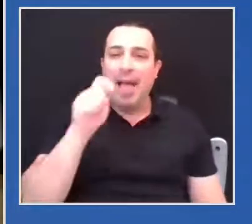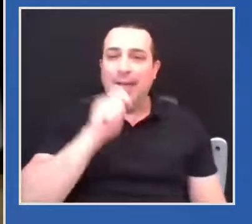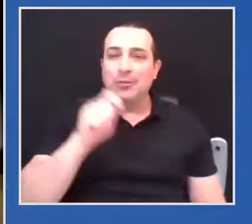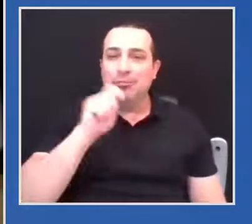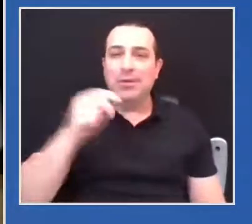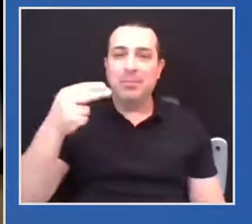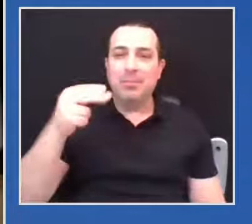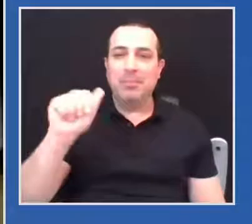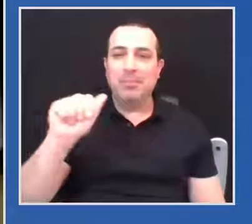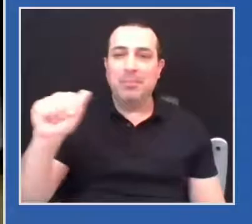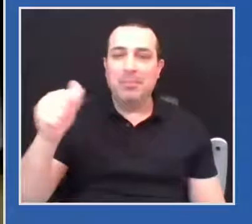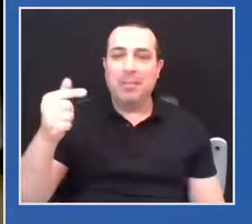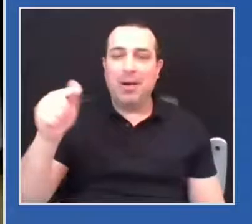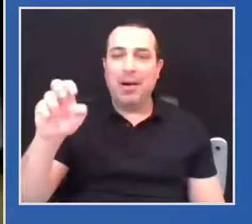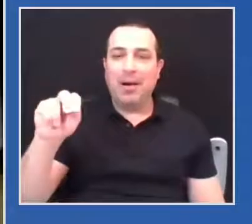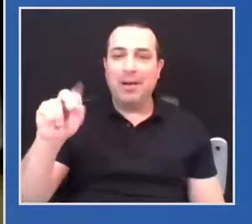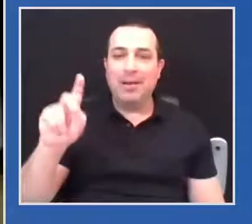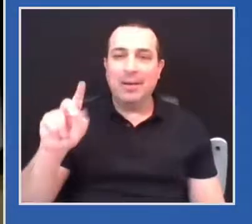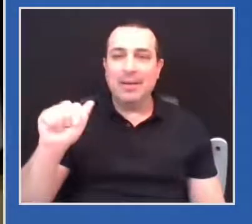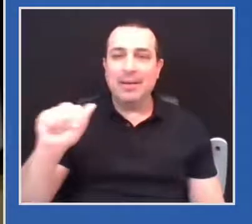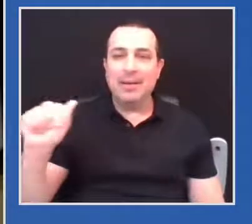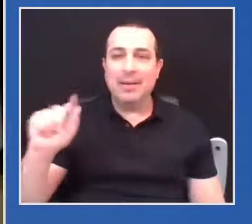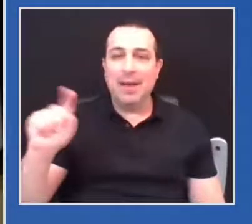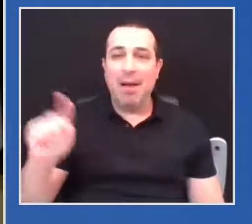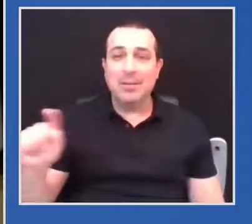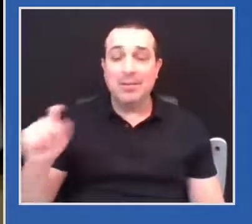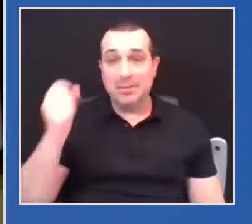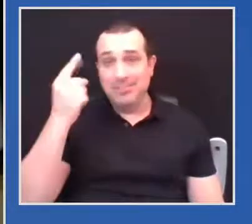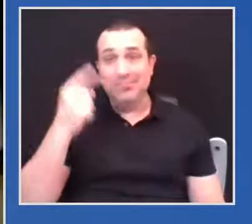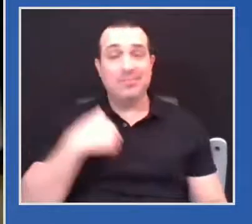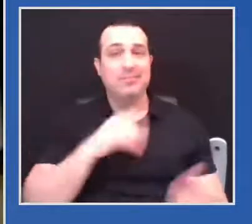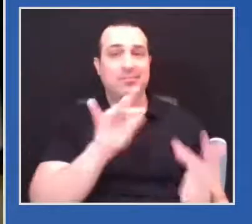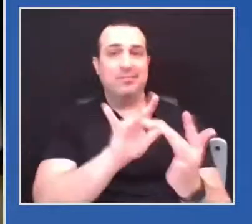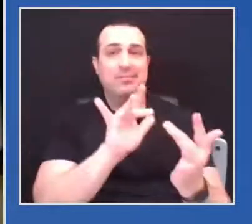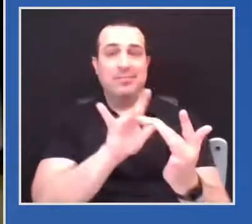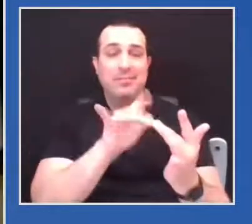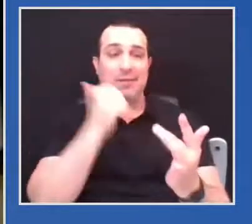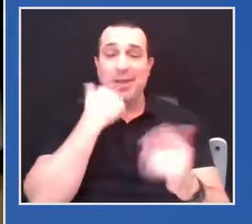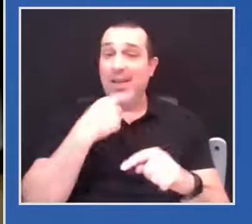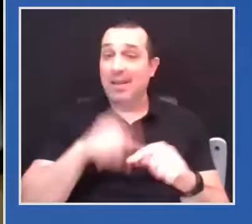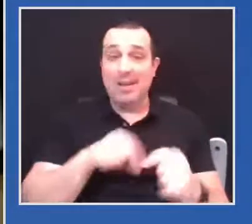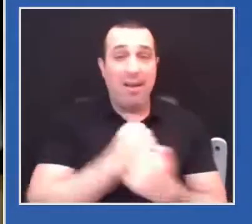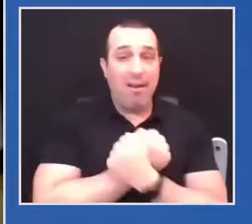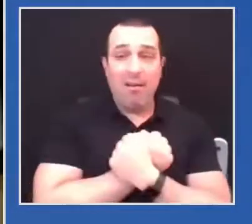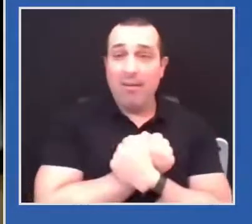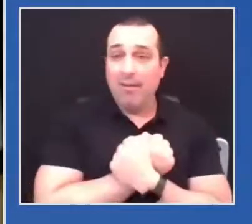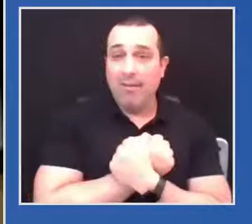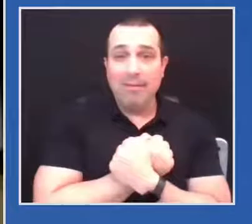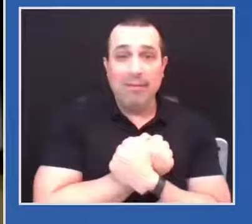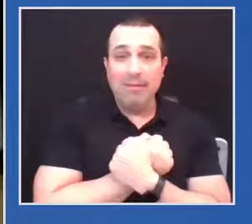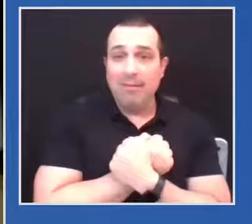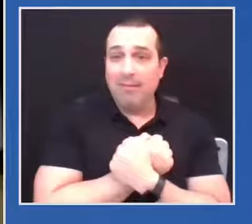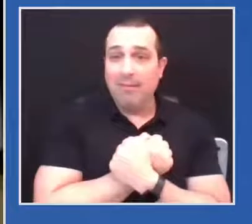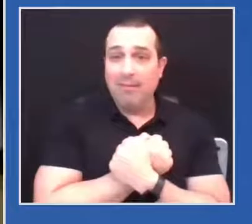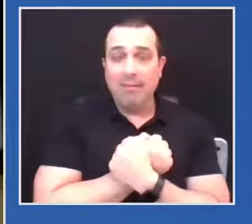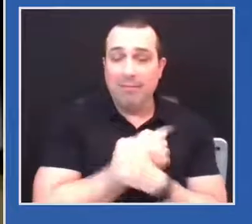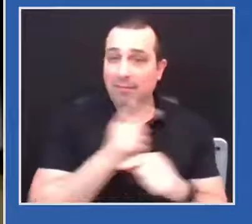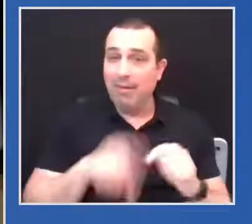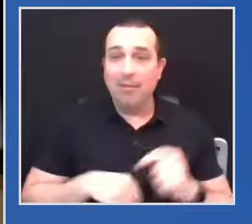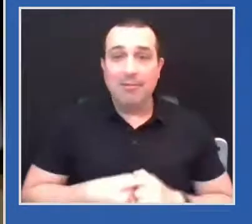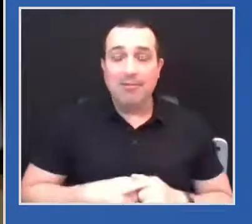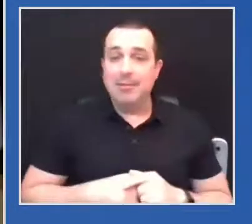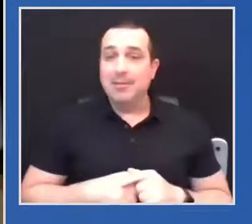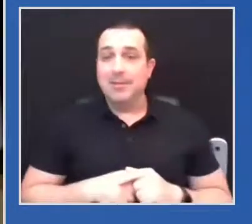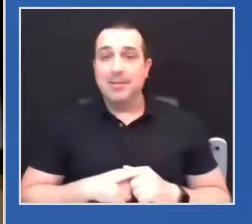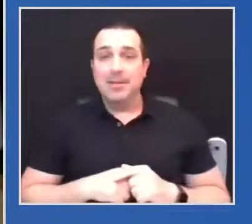But every single day I contact them. But I can't hug them. I can't embrace them.